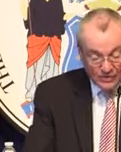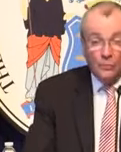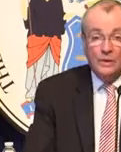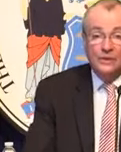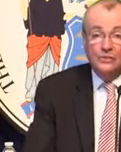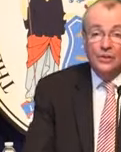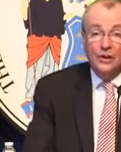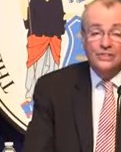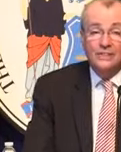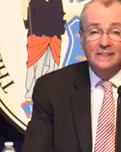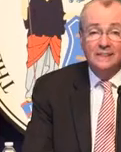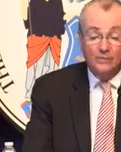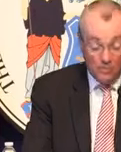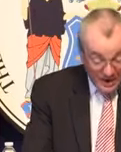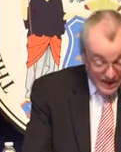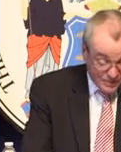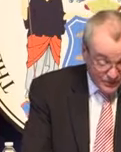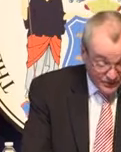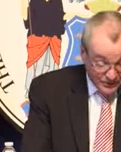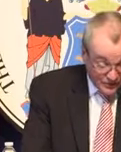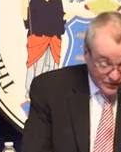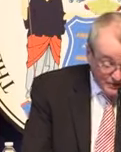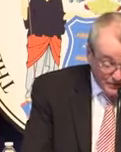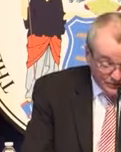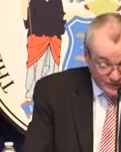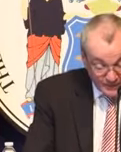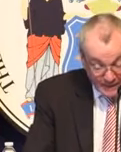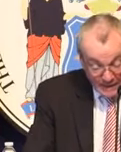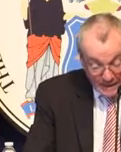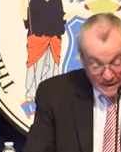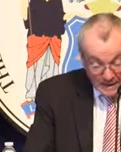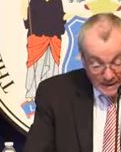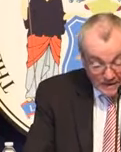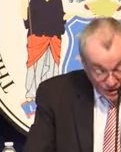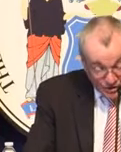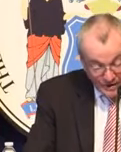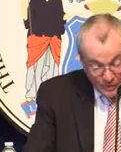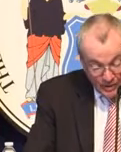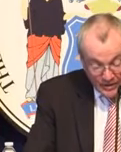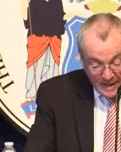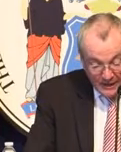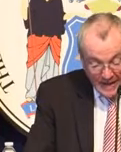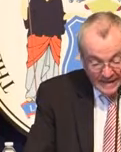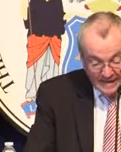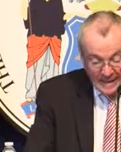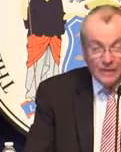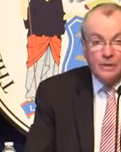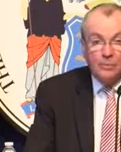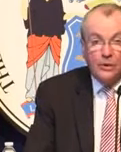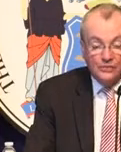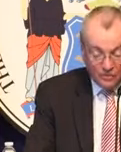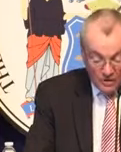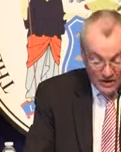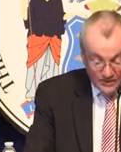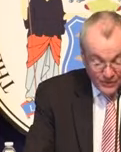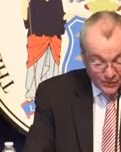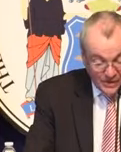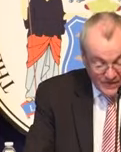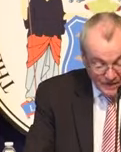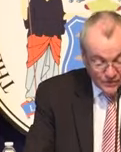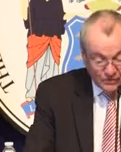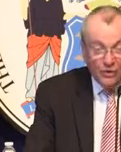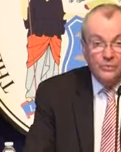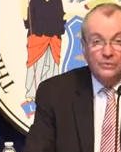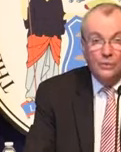709 residents were discharged from our hospitals, and that's good news. Additionally, we are now adding daily reports from our